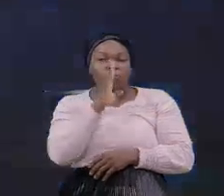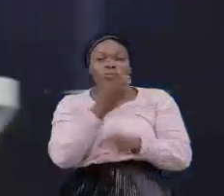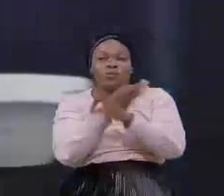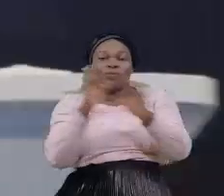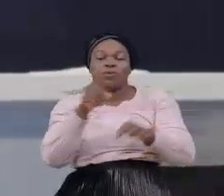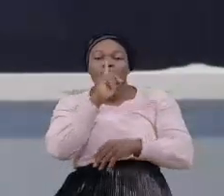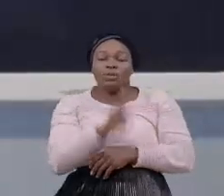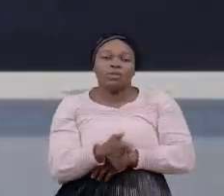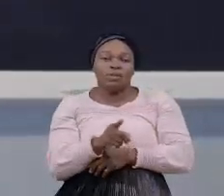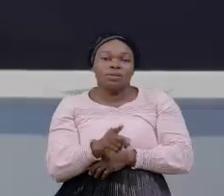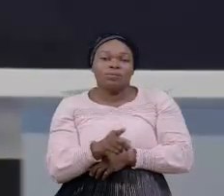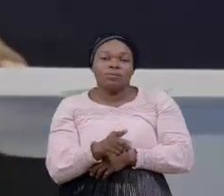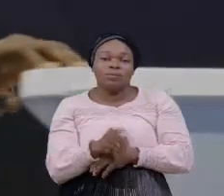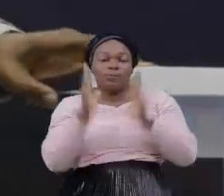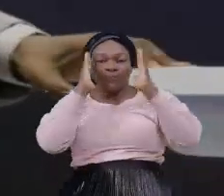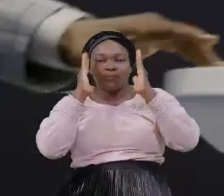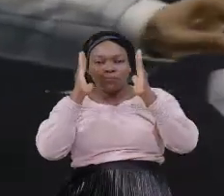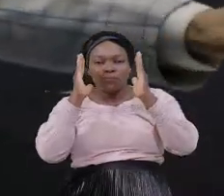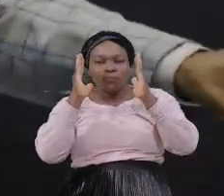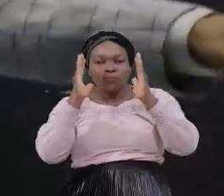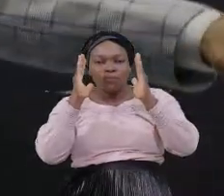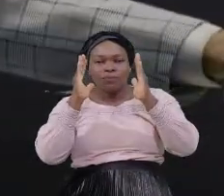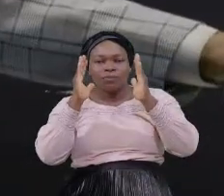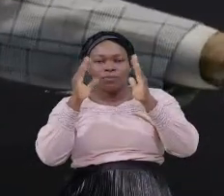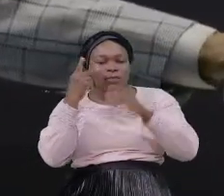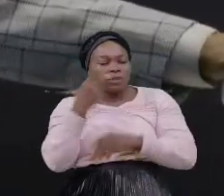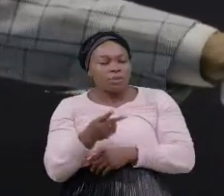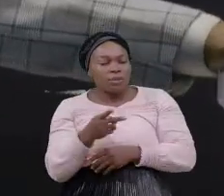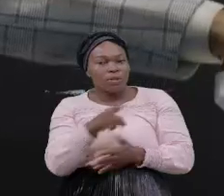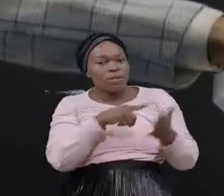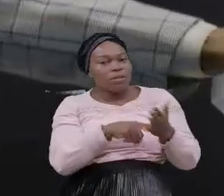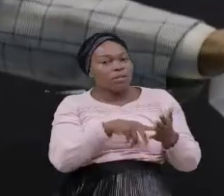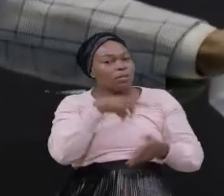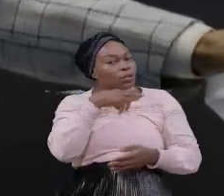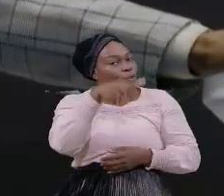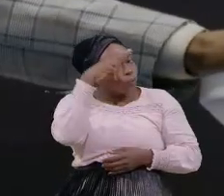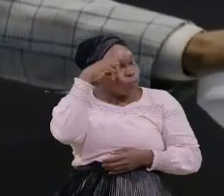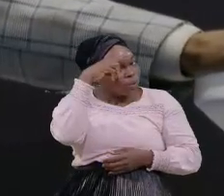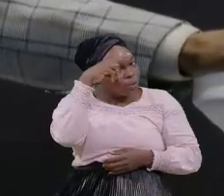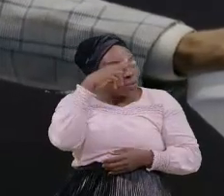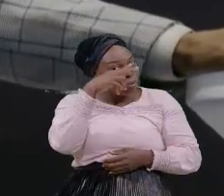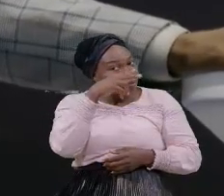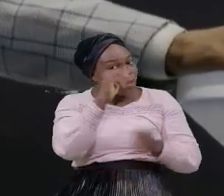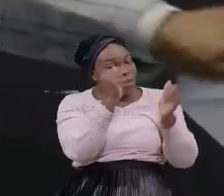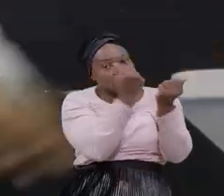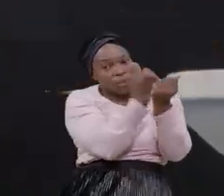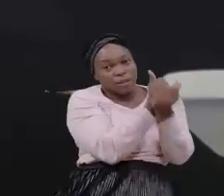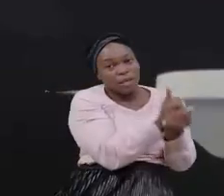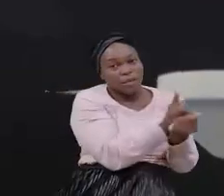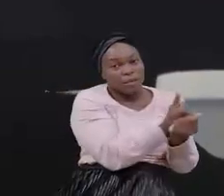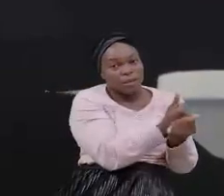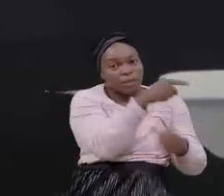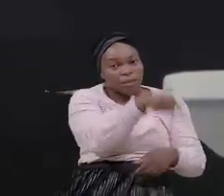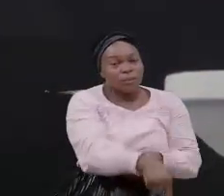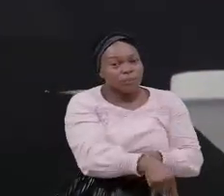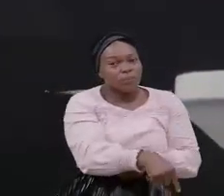up here. Look at this goat. The goat is tied down. and the